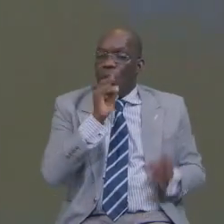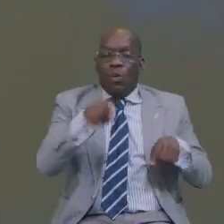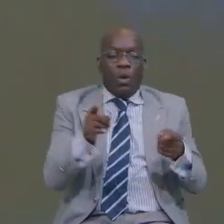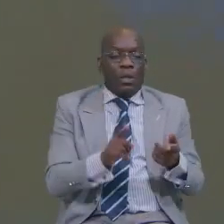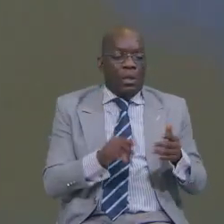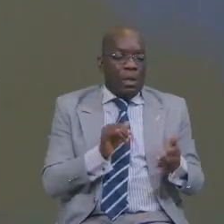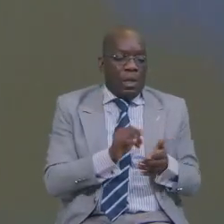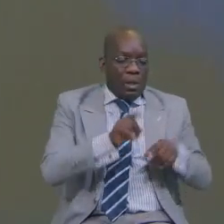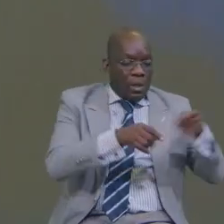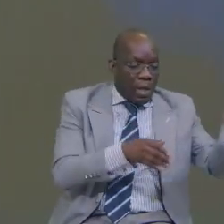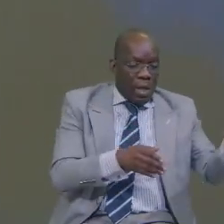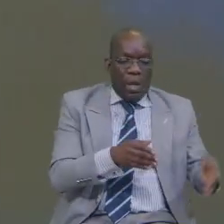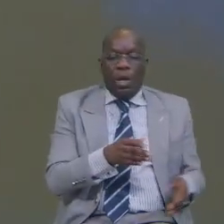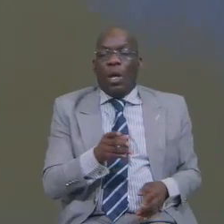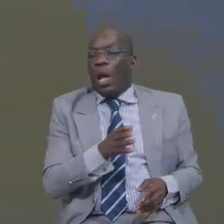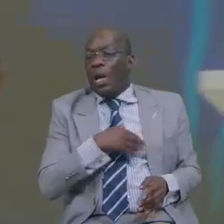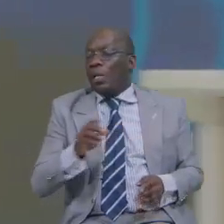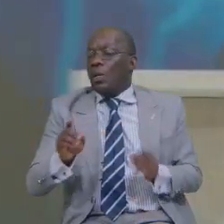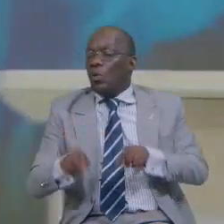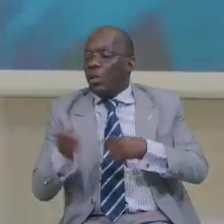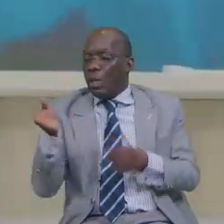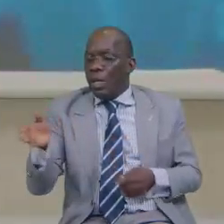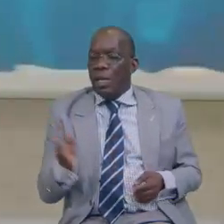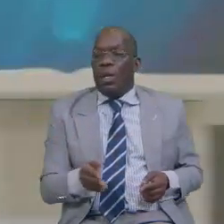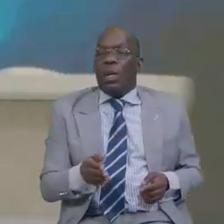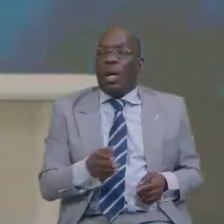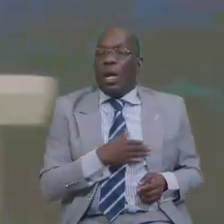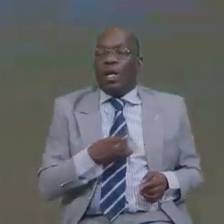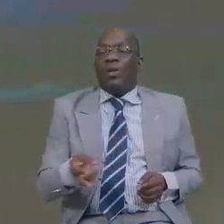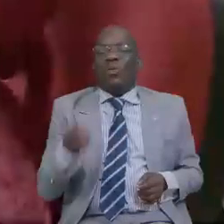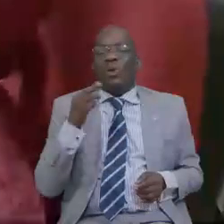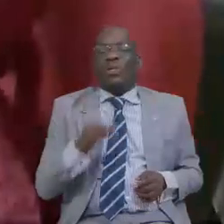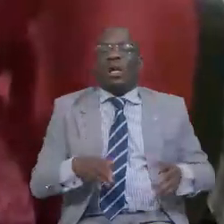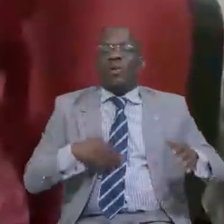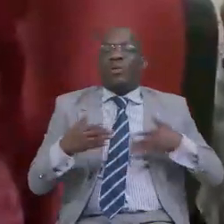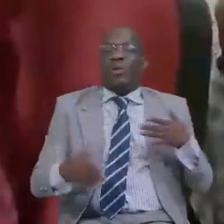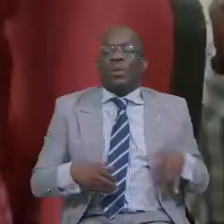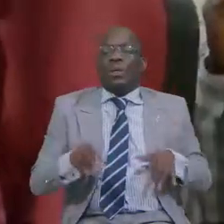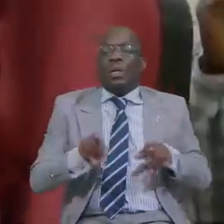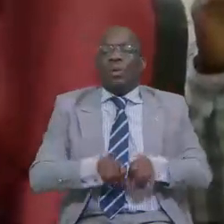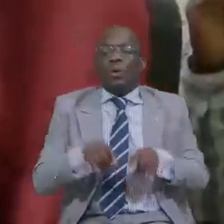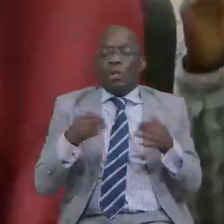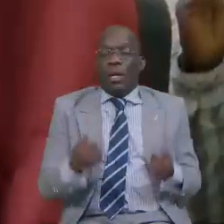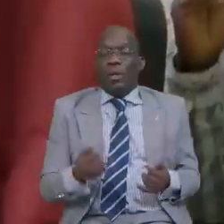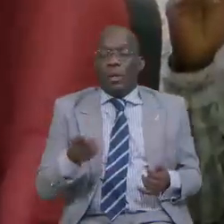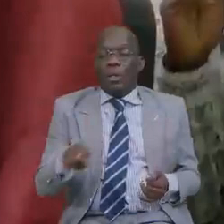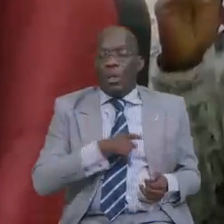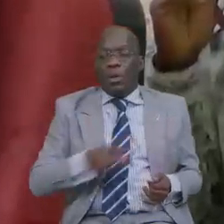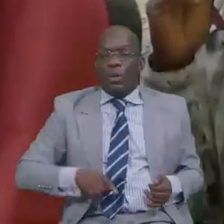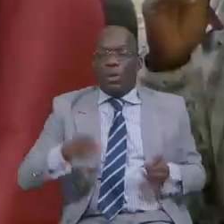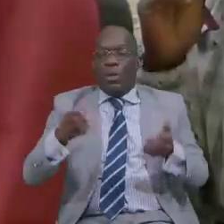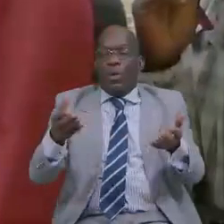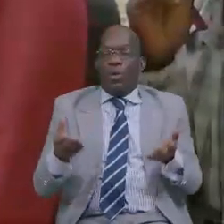He felt at ease. And now the Lord wanted him to do